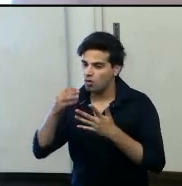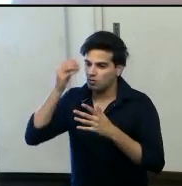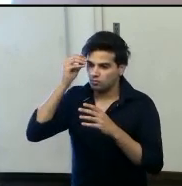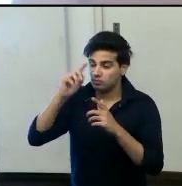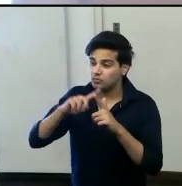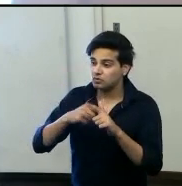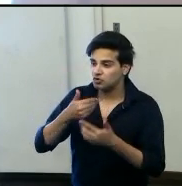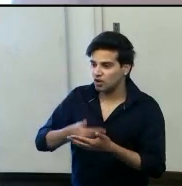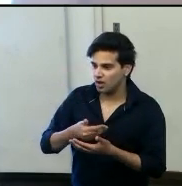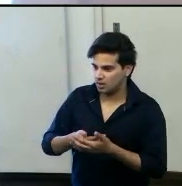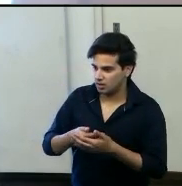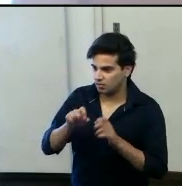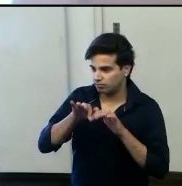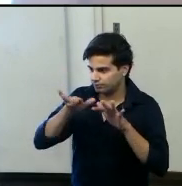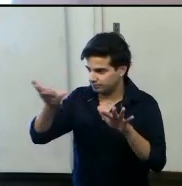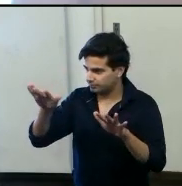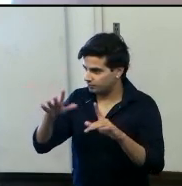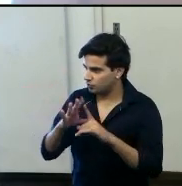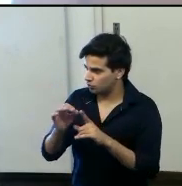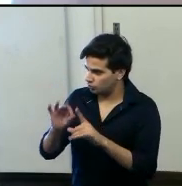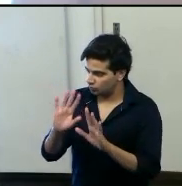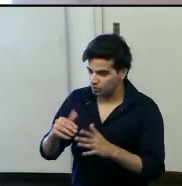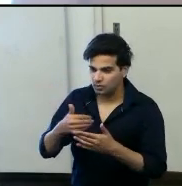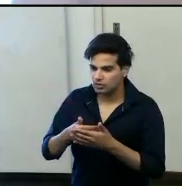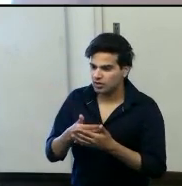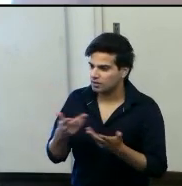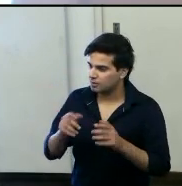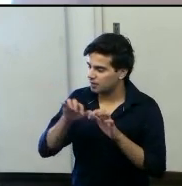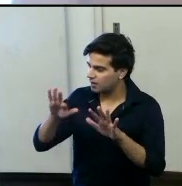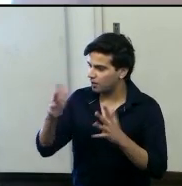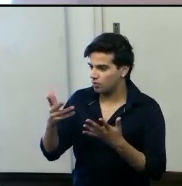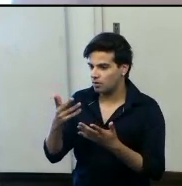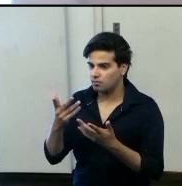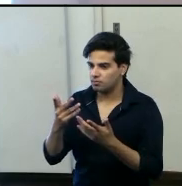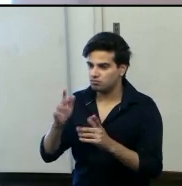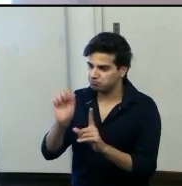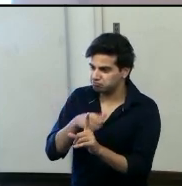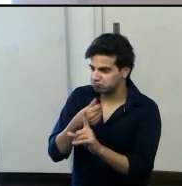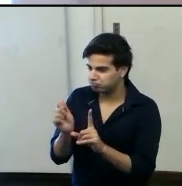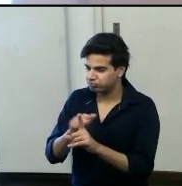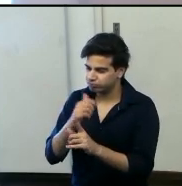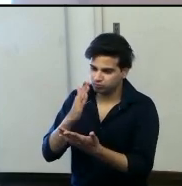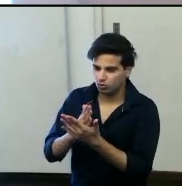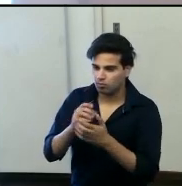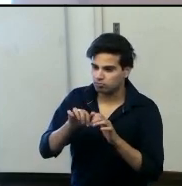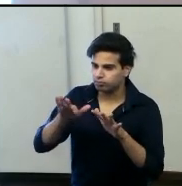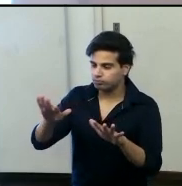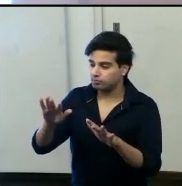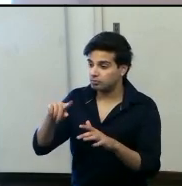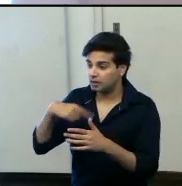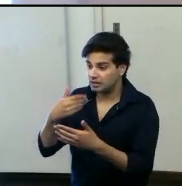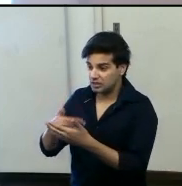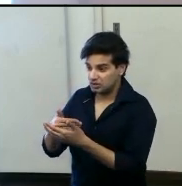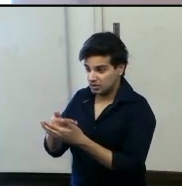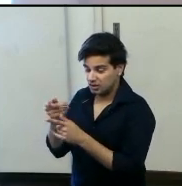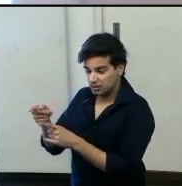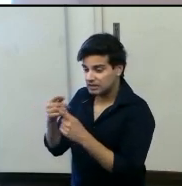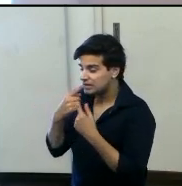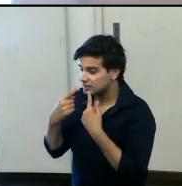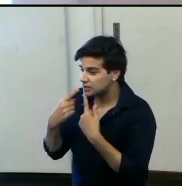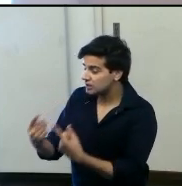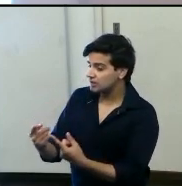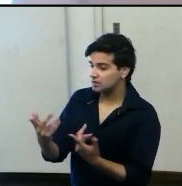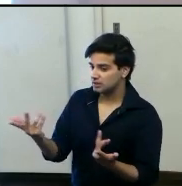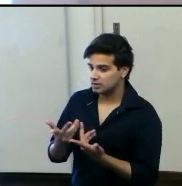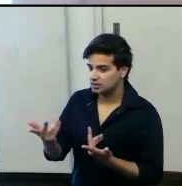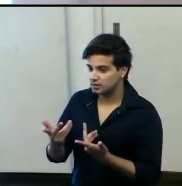Jainism through spreading non-violence. But Janna's Yashodhara Charite, right from